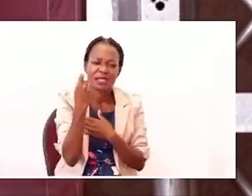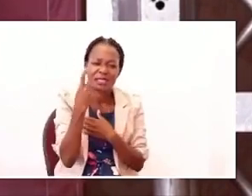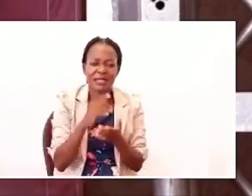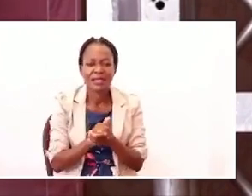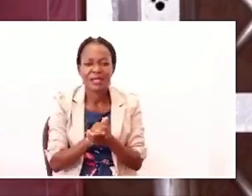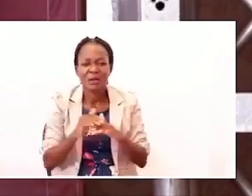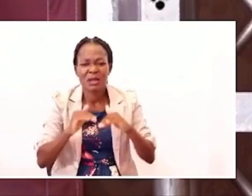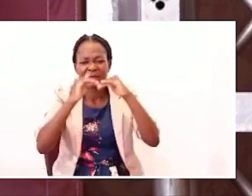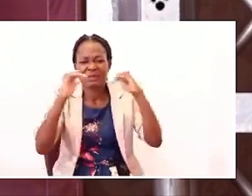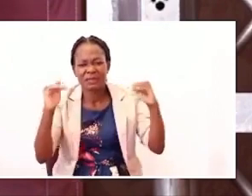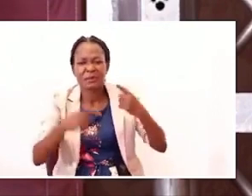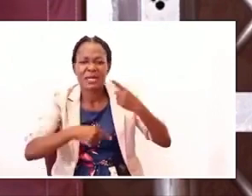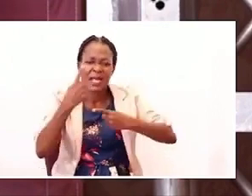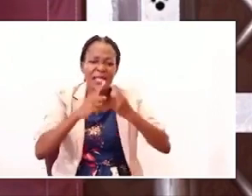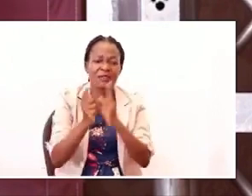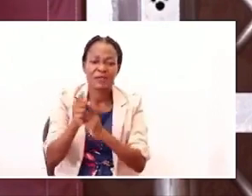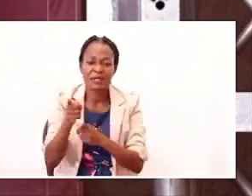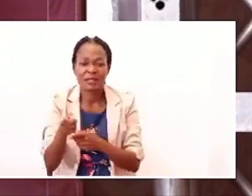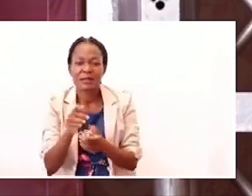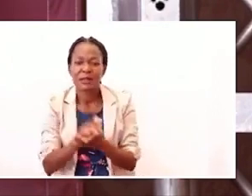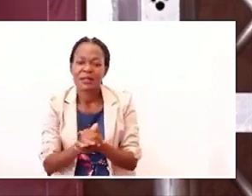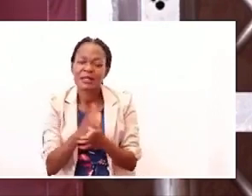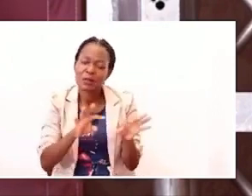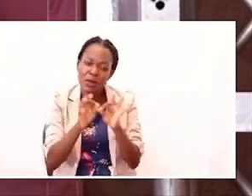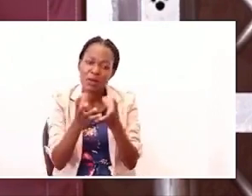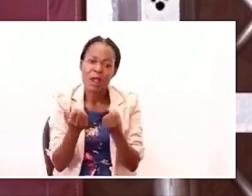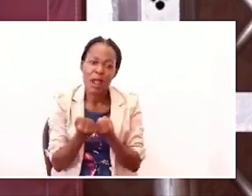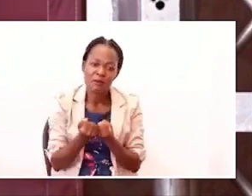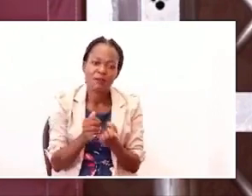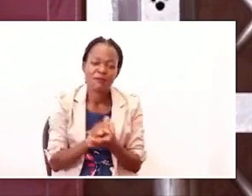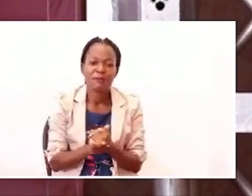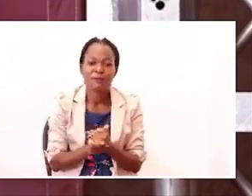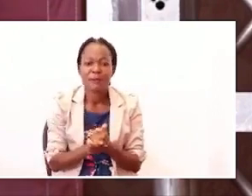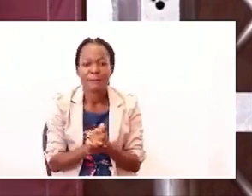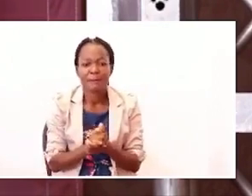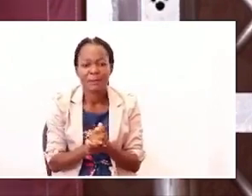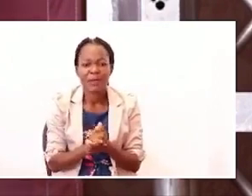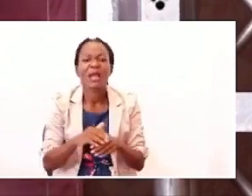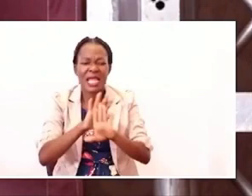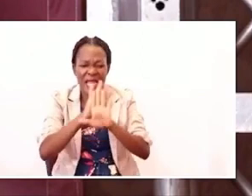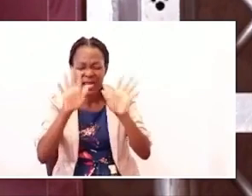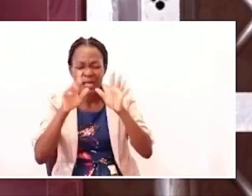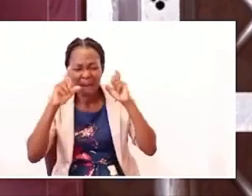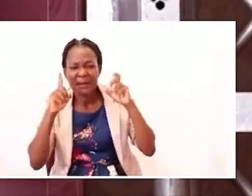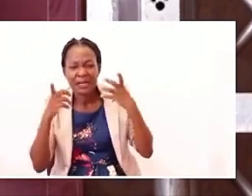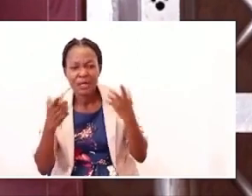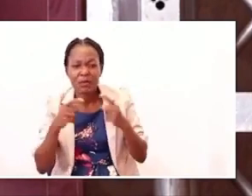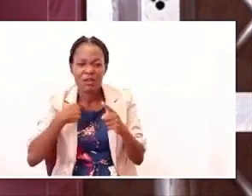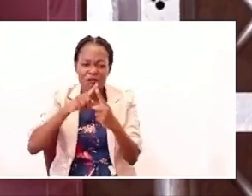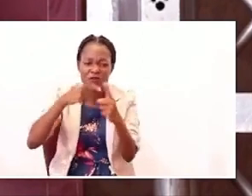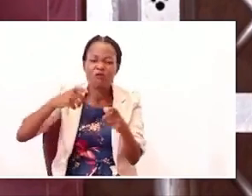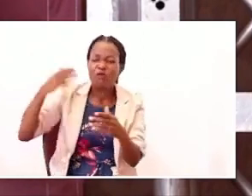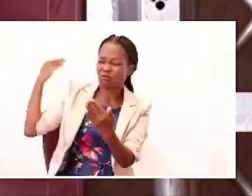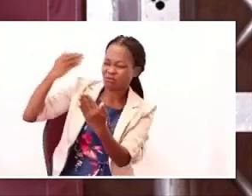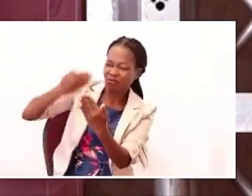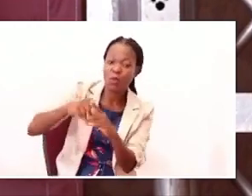extent of the challenge that we face, we need to have a comprehensive picture of where we're coming from,